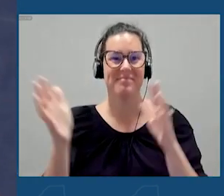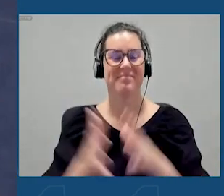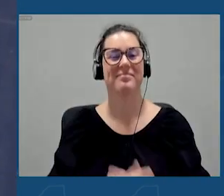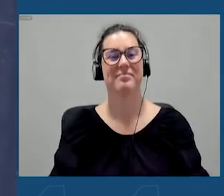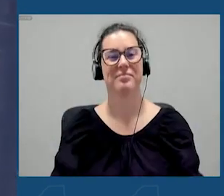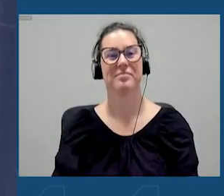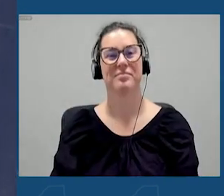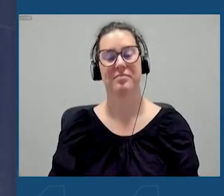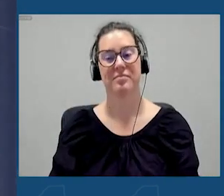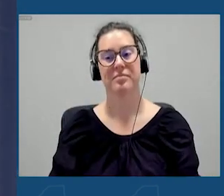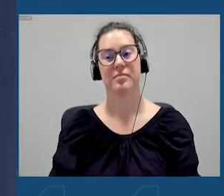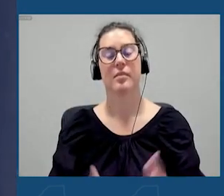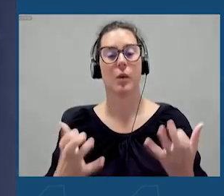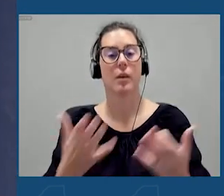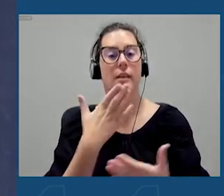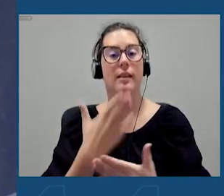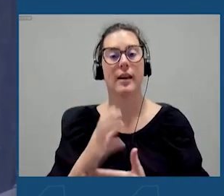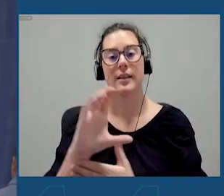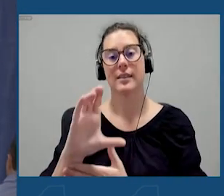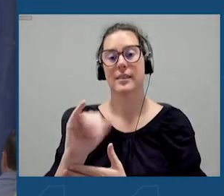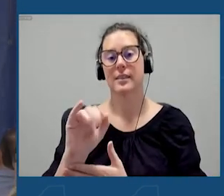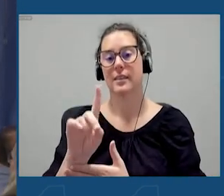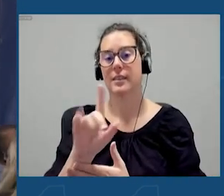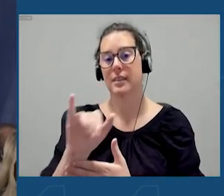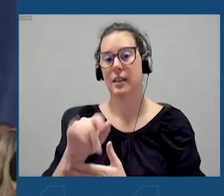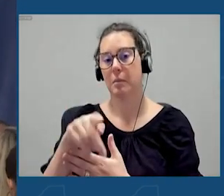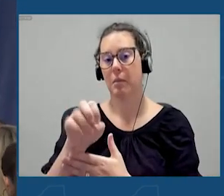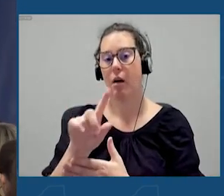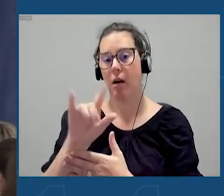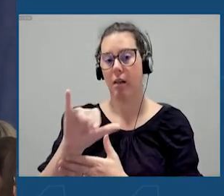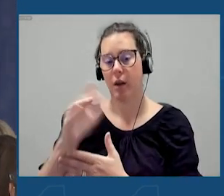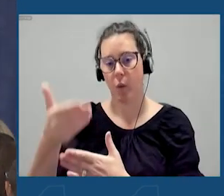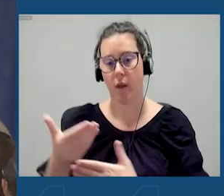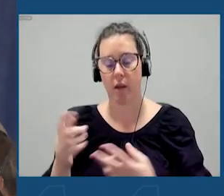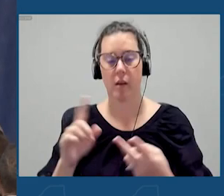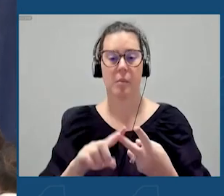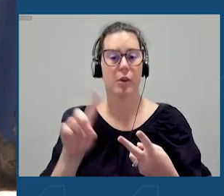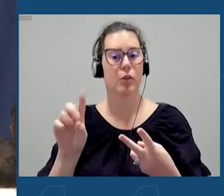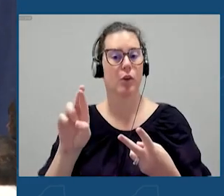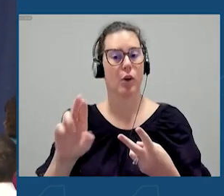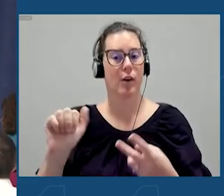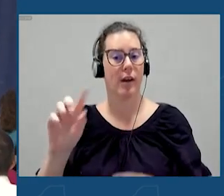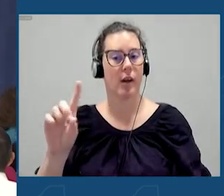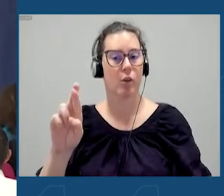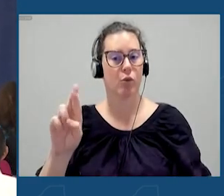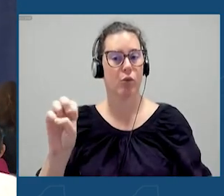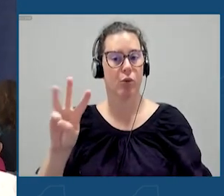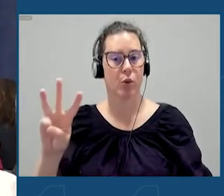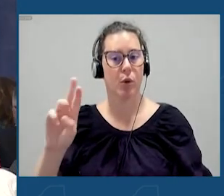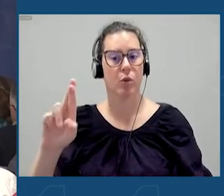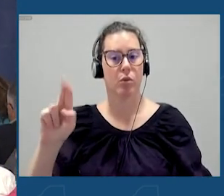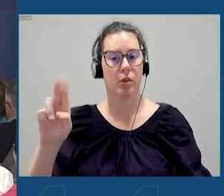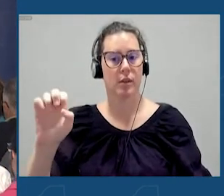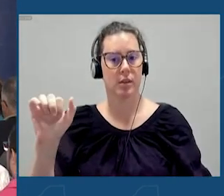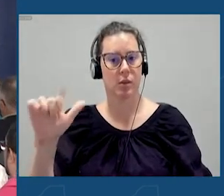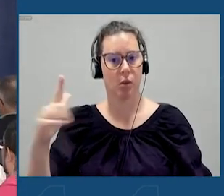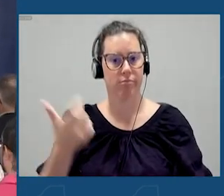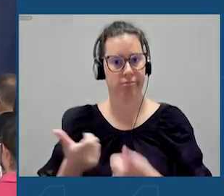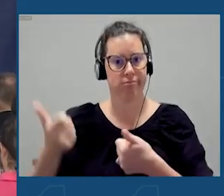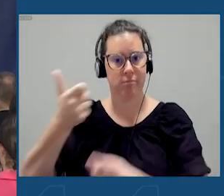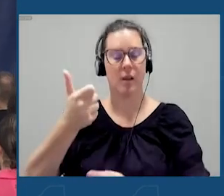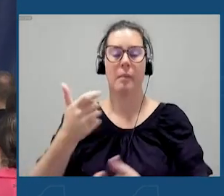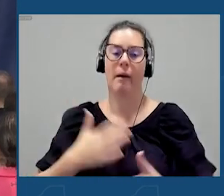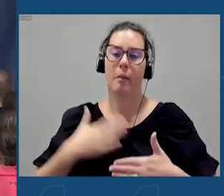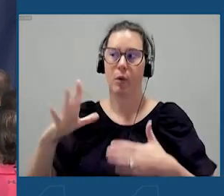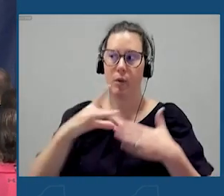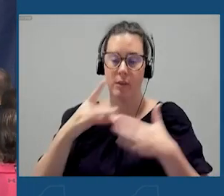I want to thank SUNY Poly for welcoming us. We have Dr. Andrew Russell, the officer in charge, and I'm very happy to have your leadership here as well at